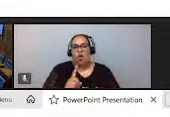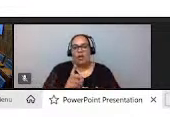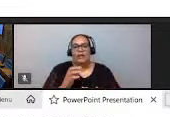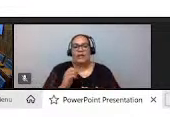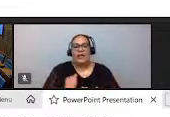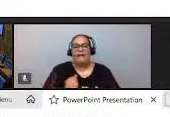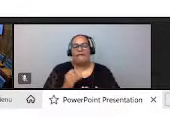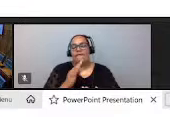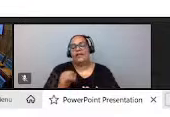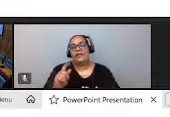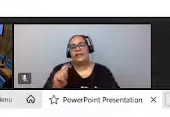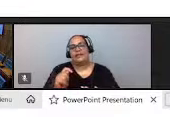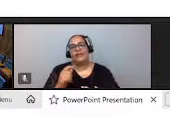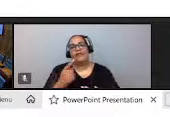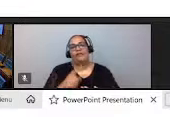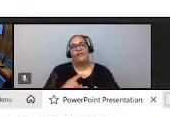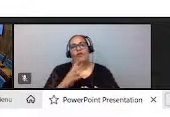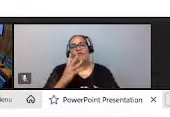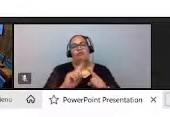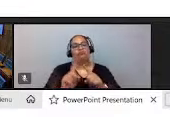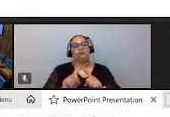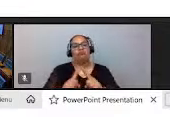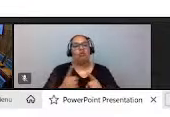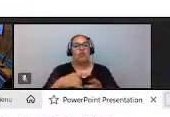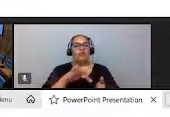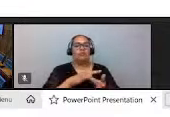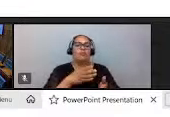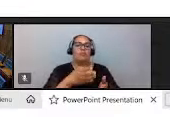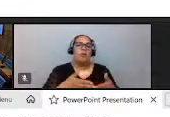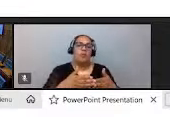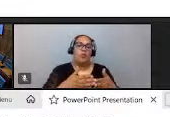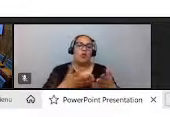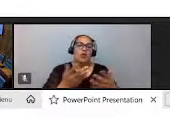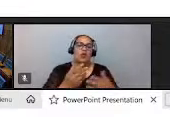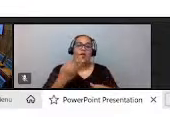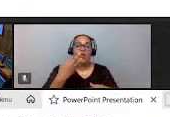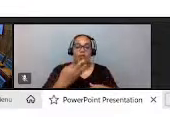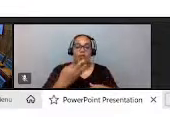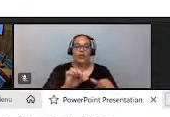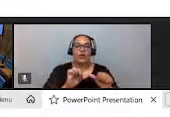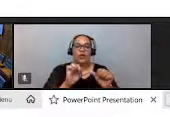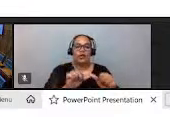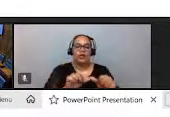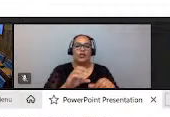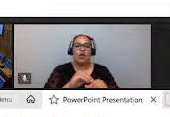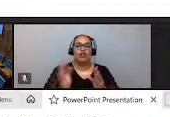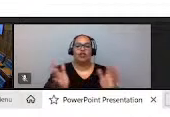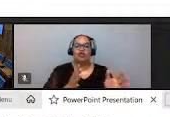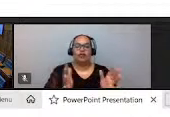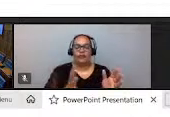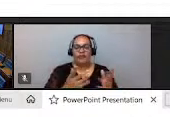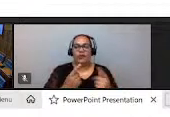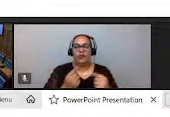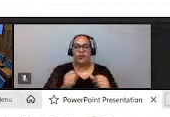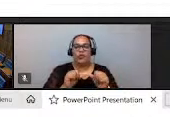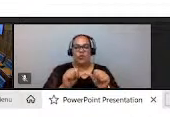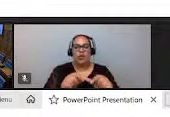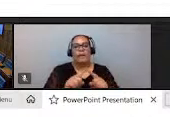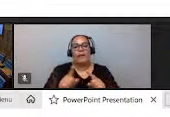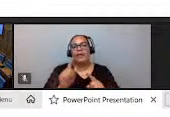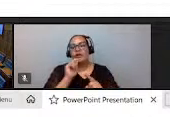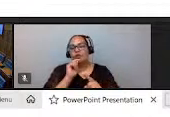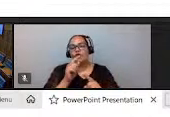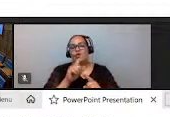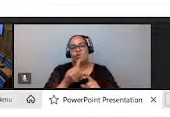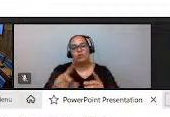complement of four tugs that are stationed in the port of which three are continuously on shift um and that obviously